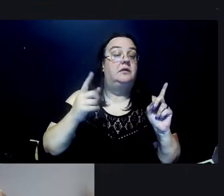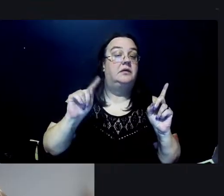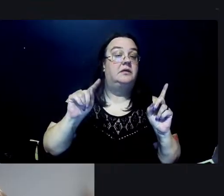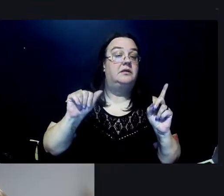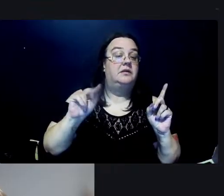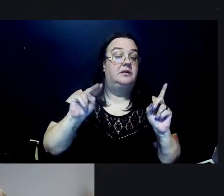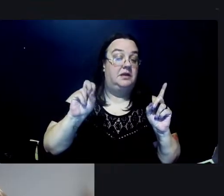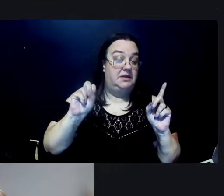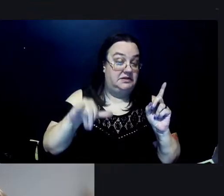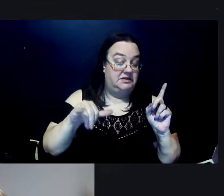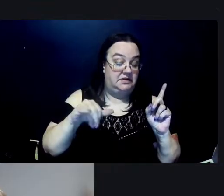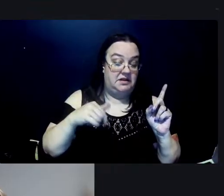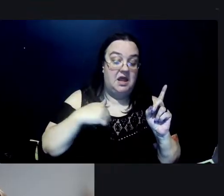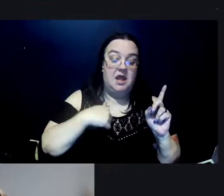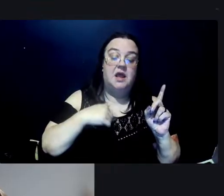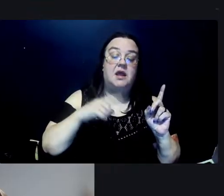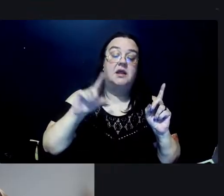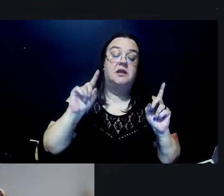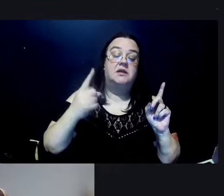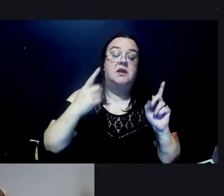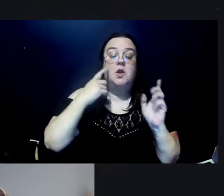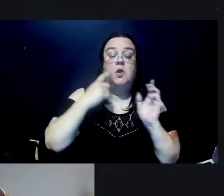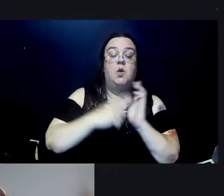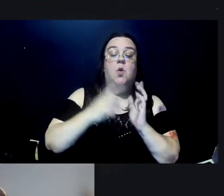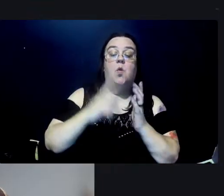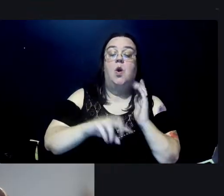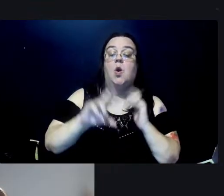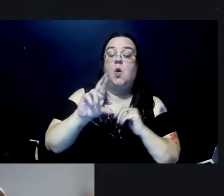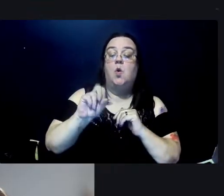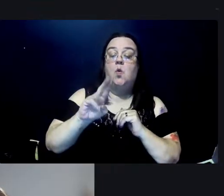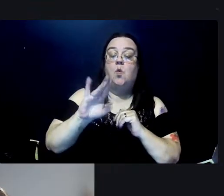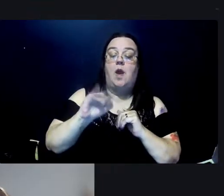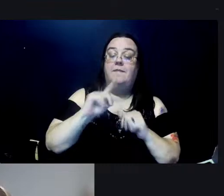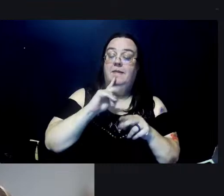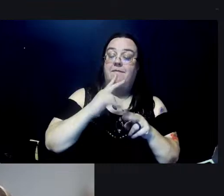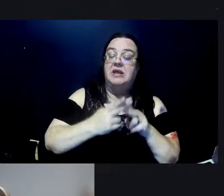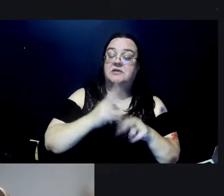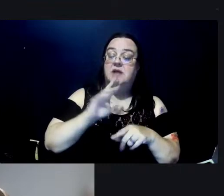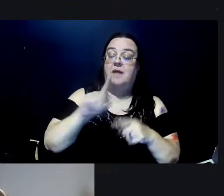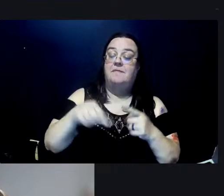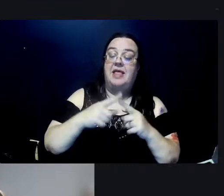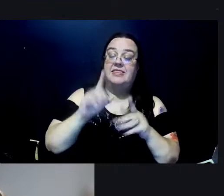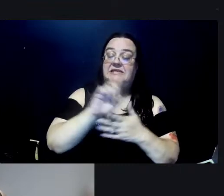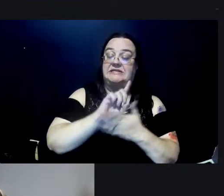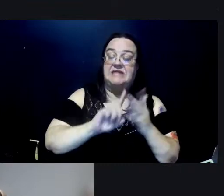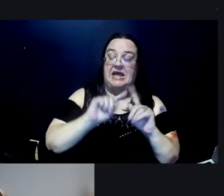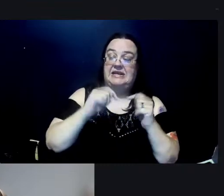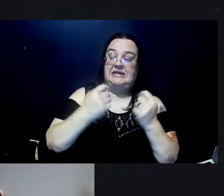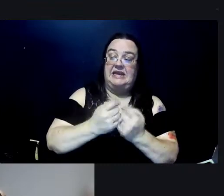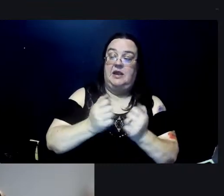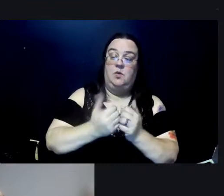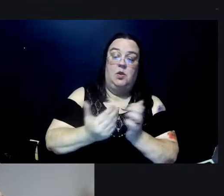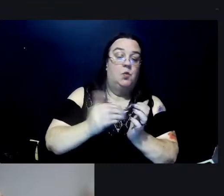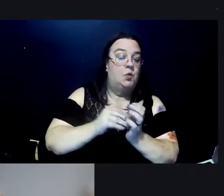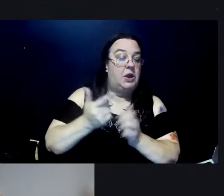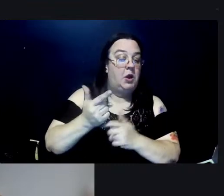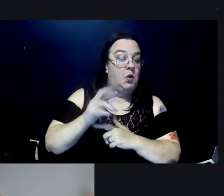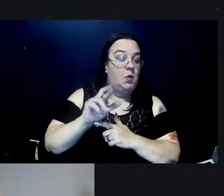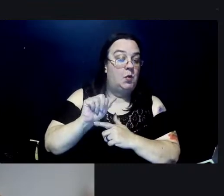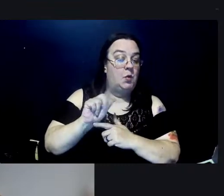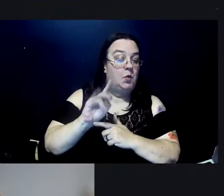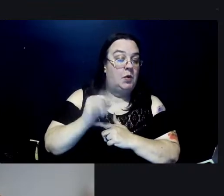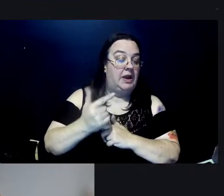is, I just noted what Robin said about the design team with regrading and the,